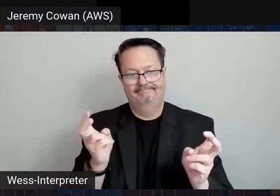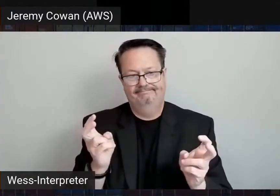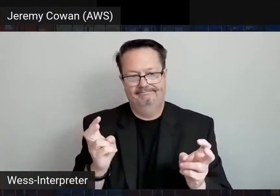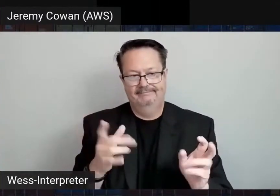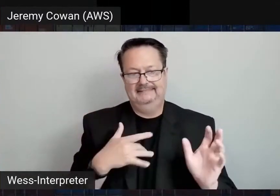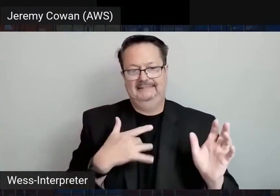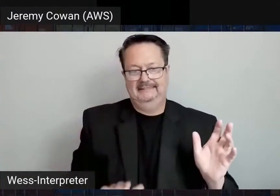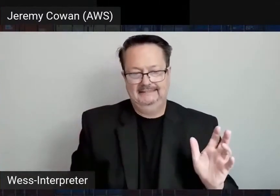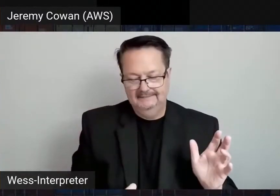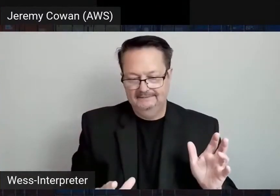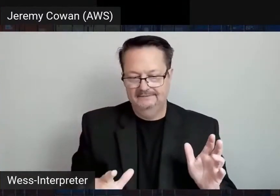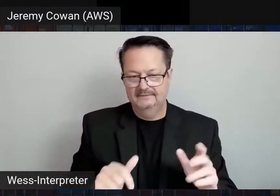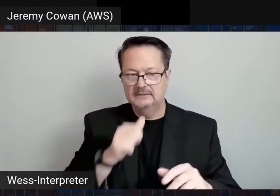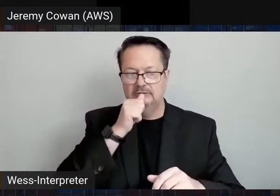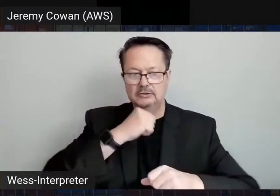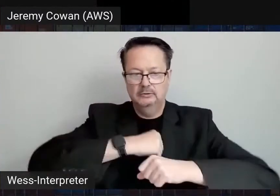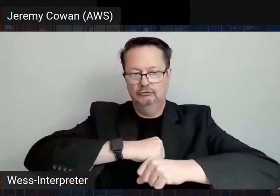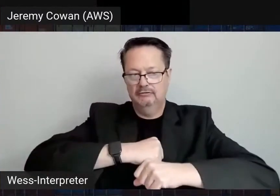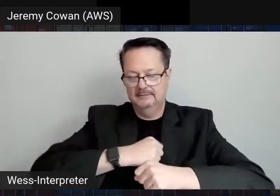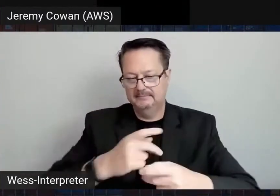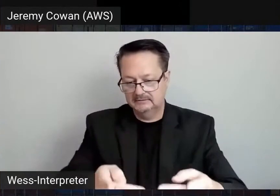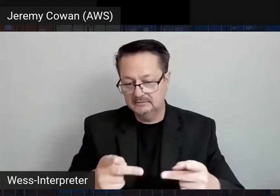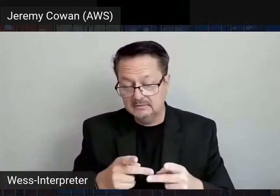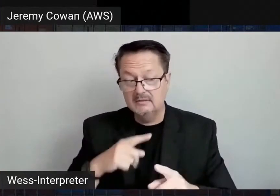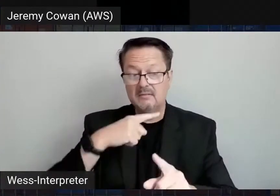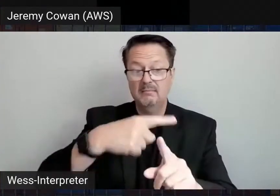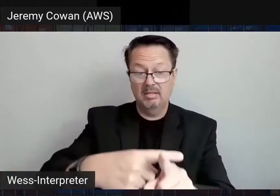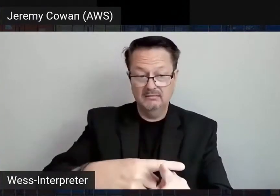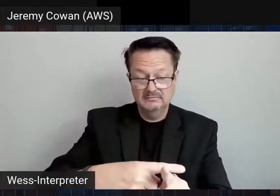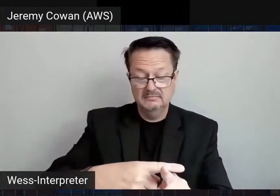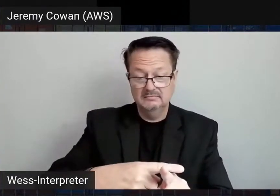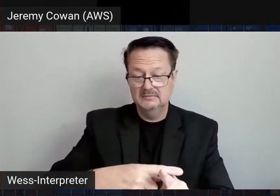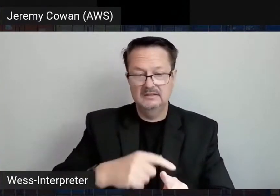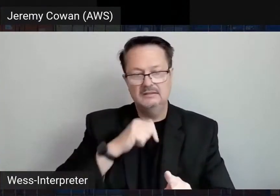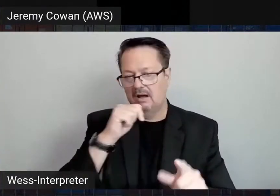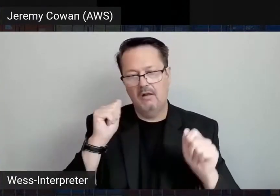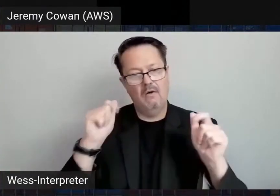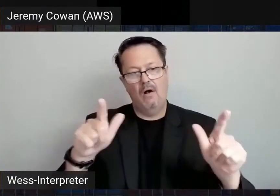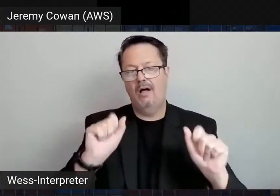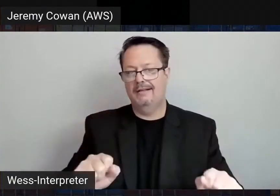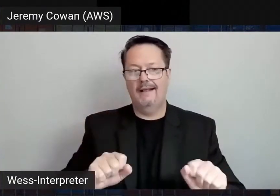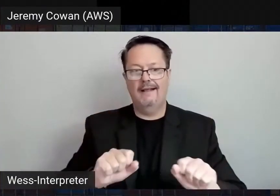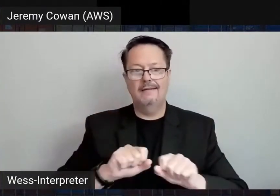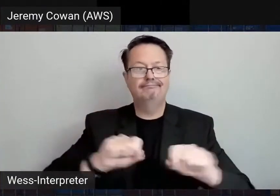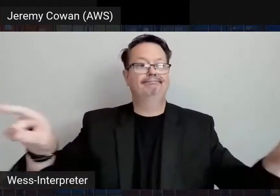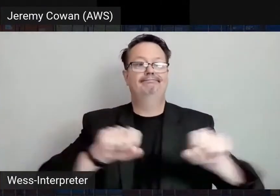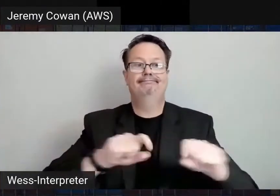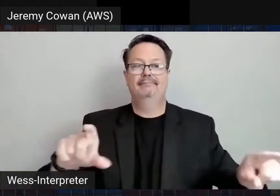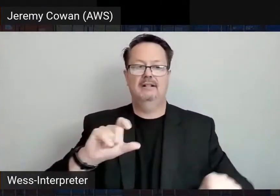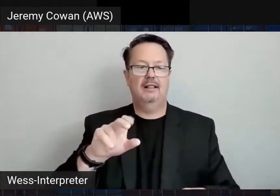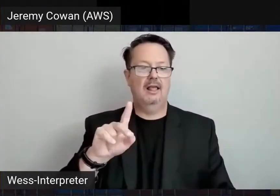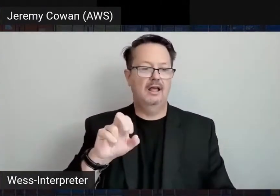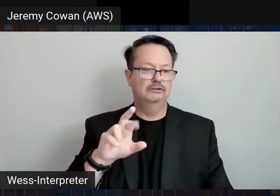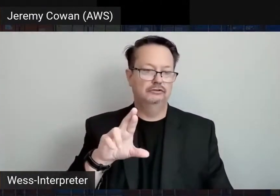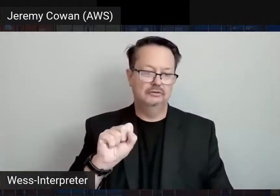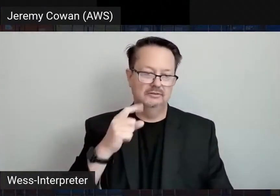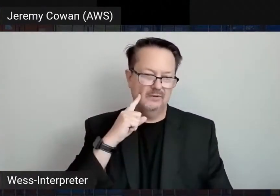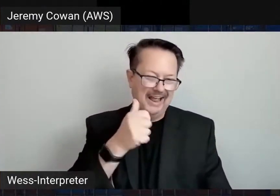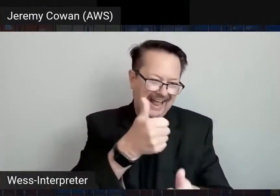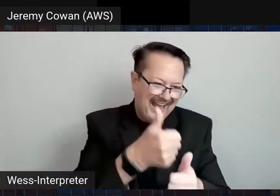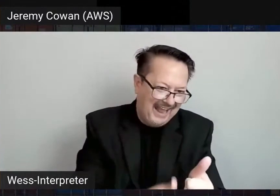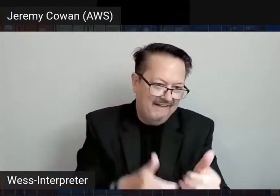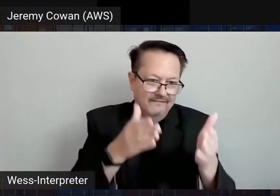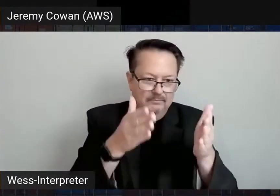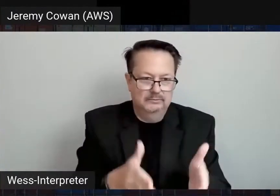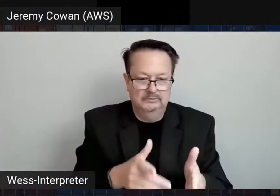defensive security position. It's also the case that not everybody can deploy kind of clusters for every single tenant that they